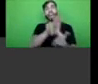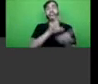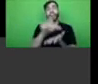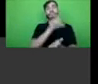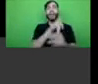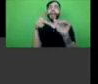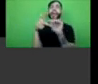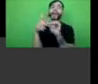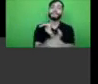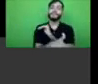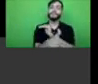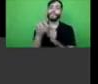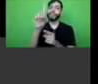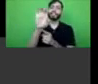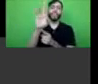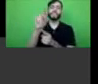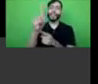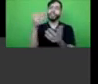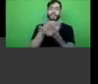to defund the police.